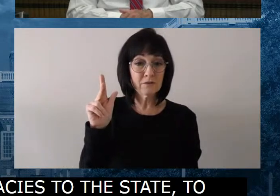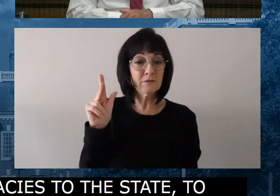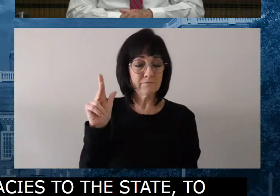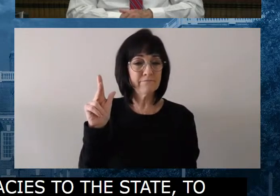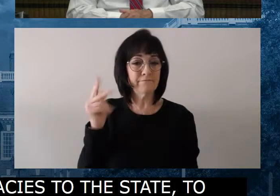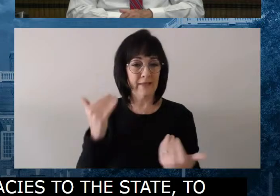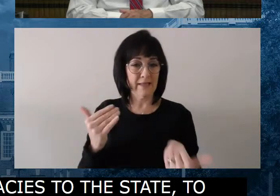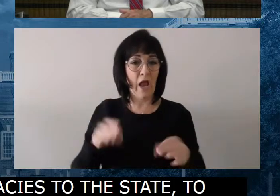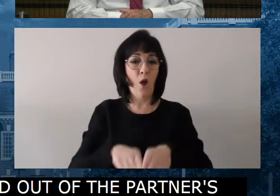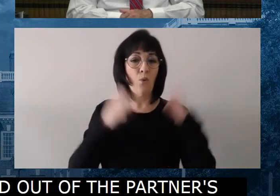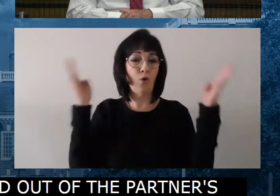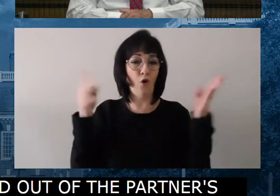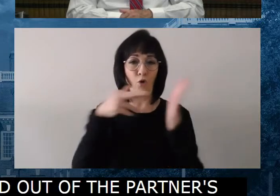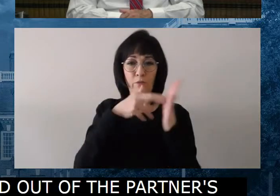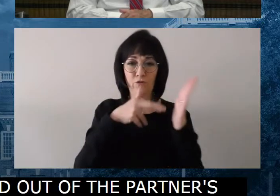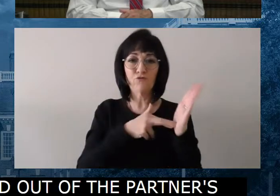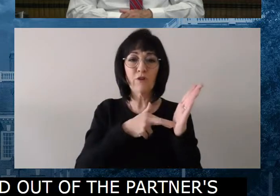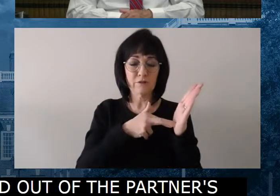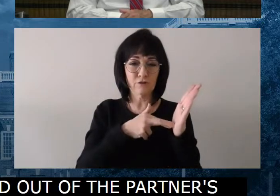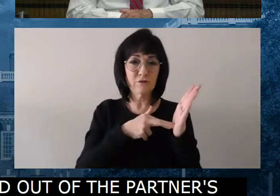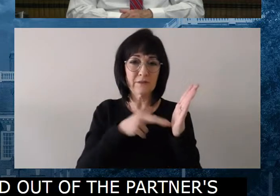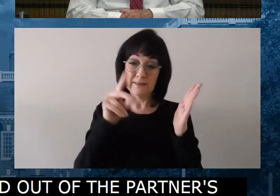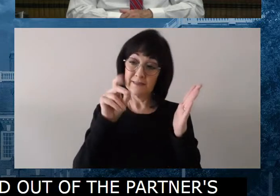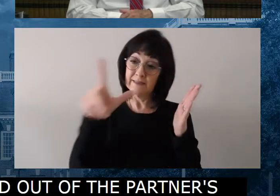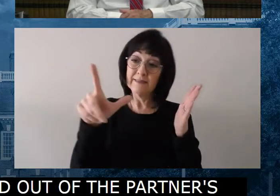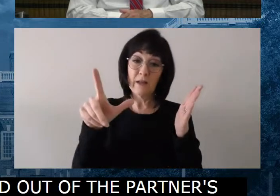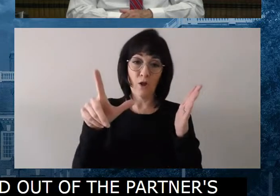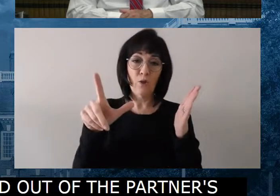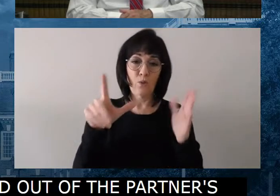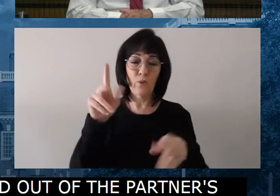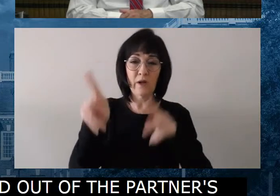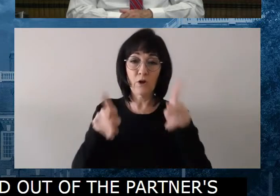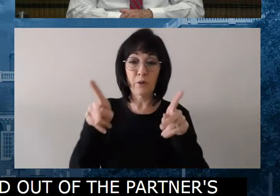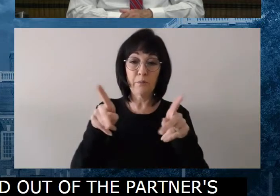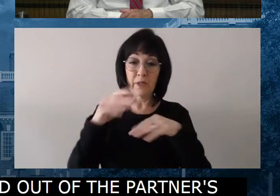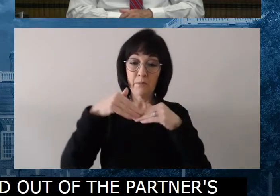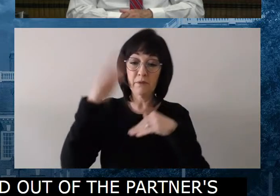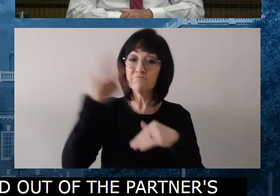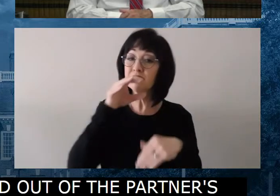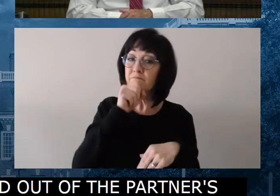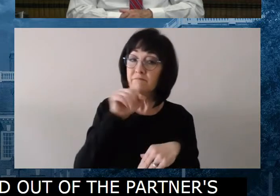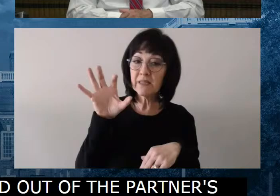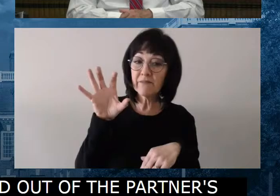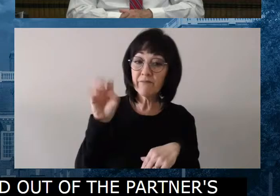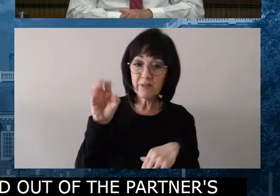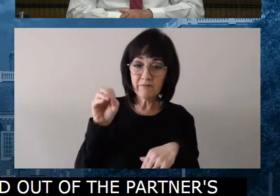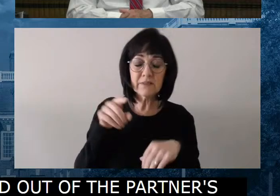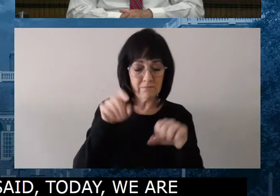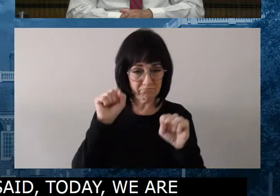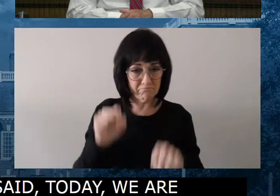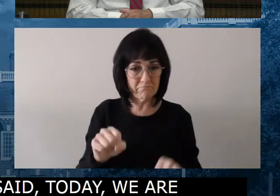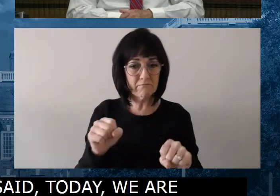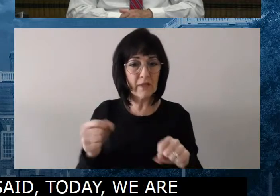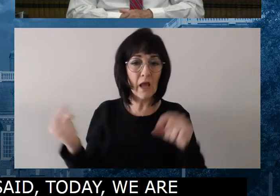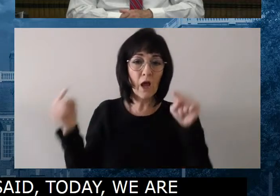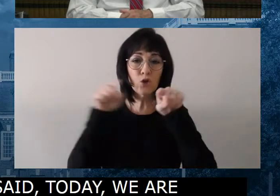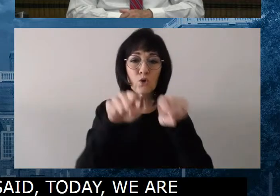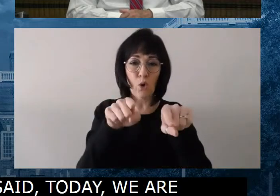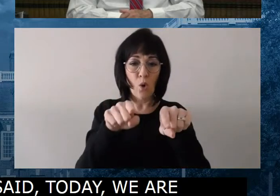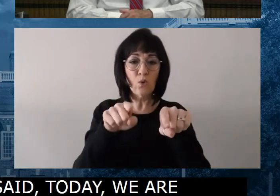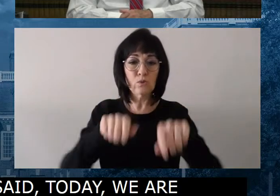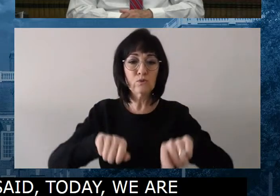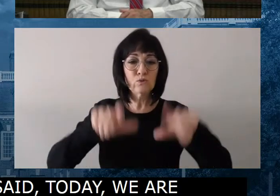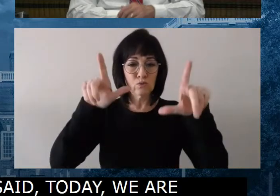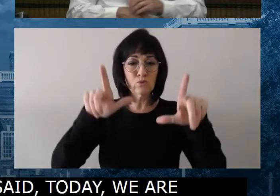registration for Delawareans 50 years and older. You can sign up on the State of Delaware waiting list. I am in